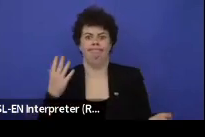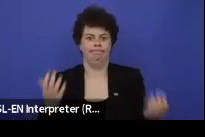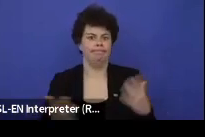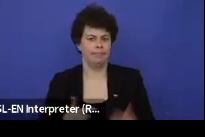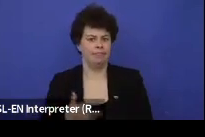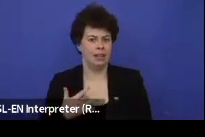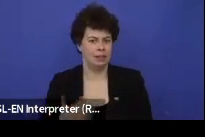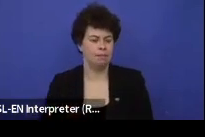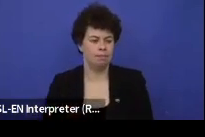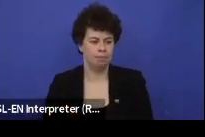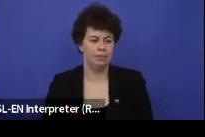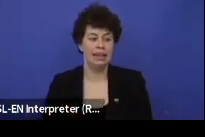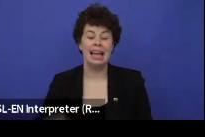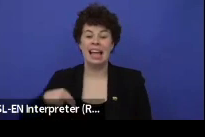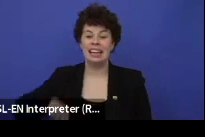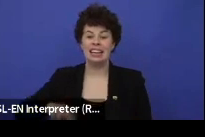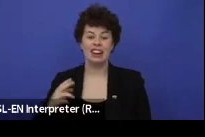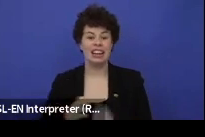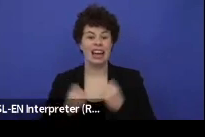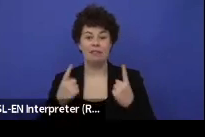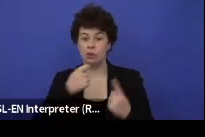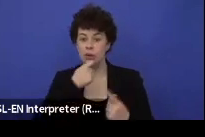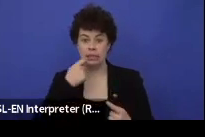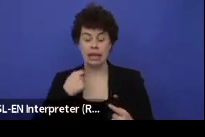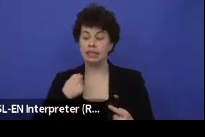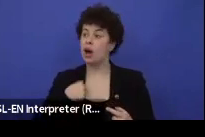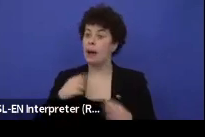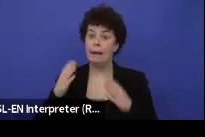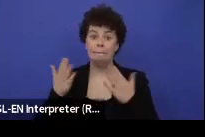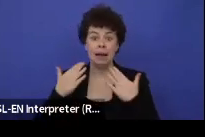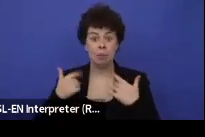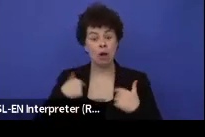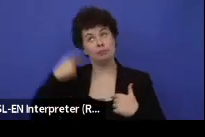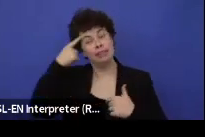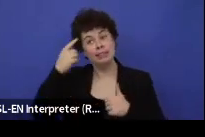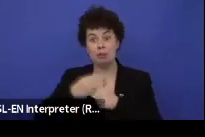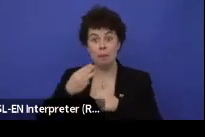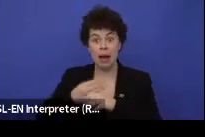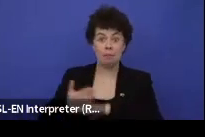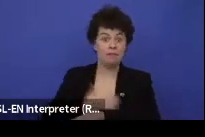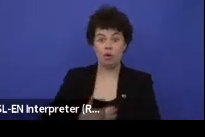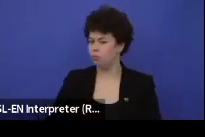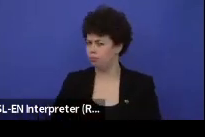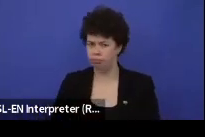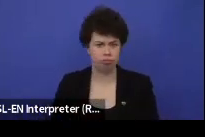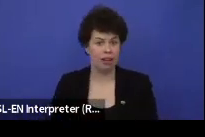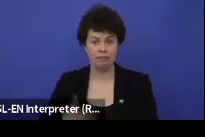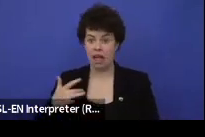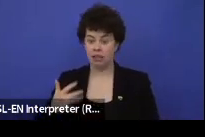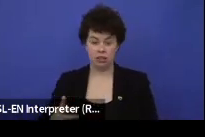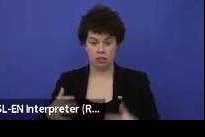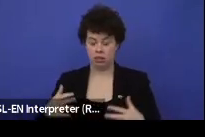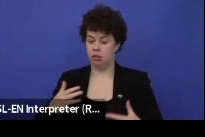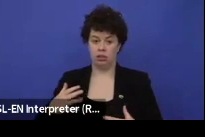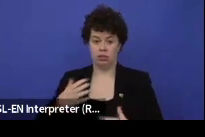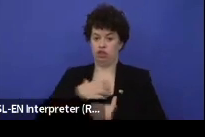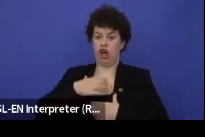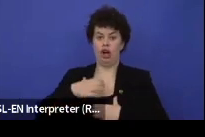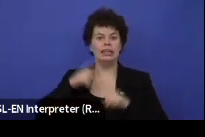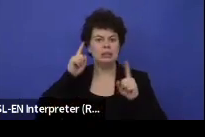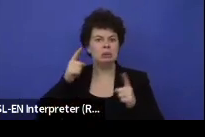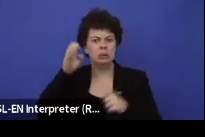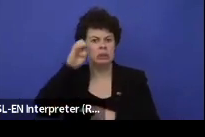Almost everyone said that they hadn't been prepared for menopause. They hadn't seen it coming, they had no idea what to